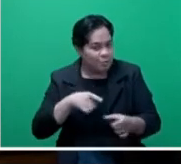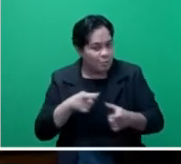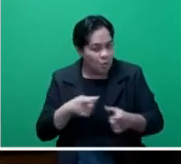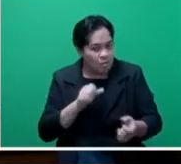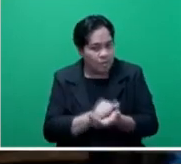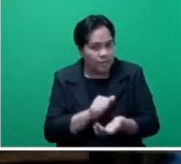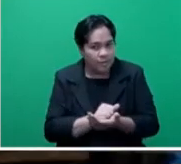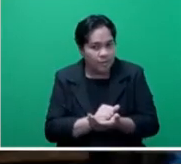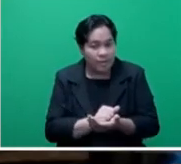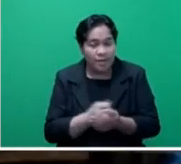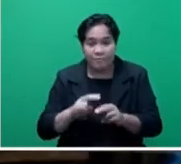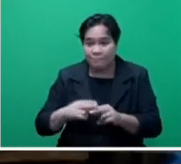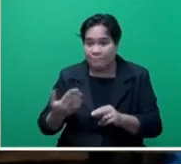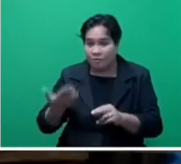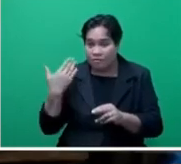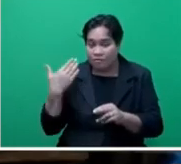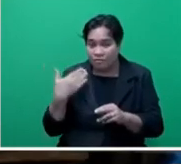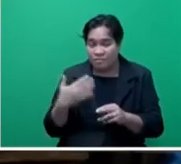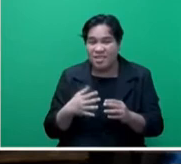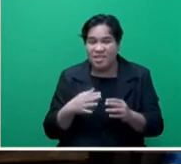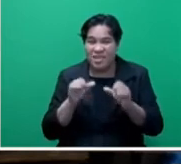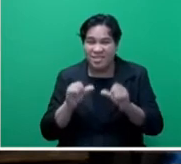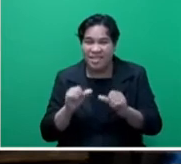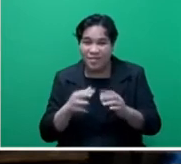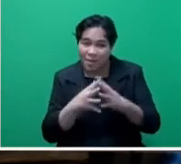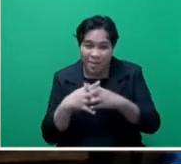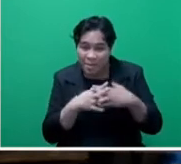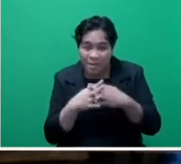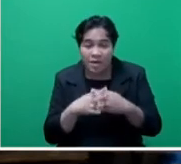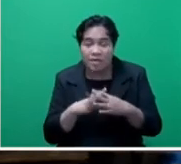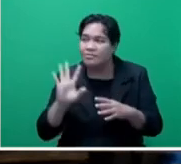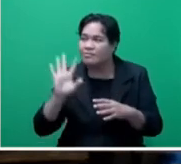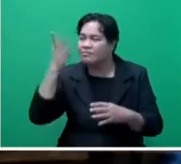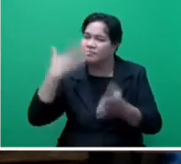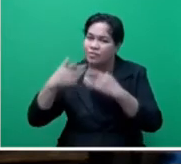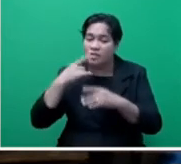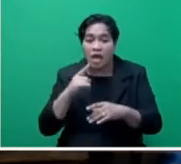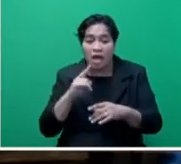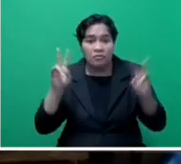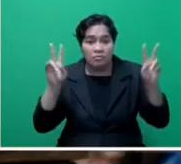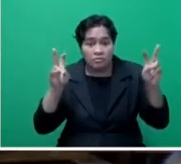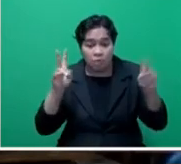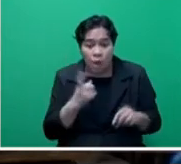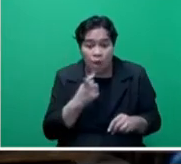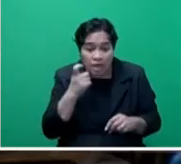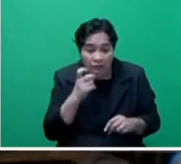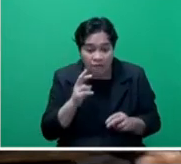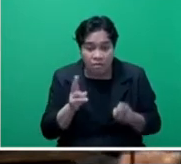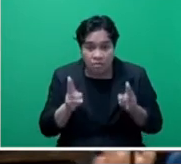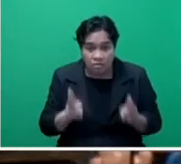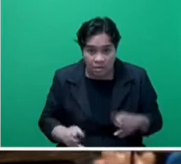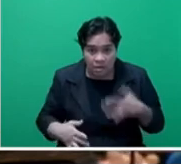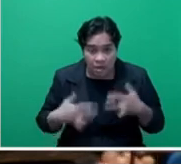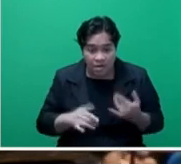President of the USA, Thomas Jefferson, once said, "The care of human life, their happiness, and not